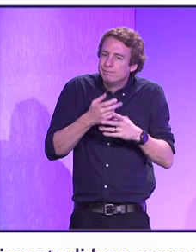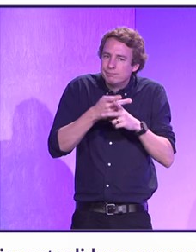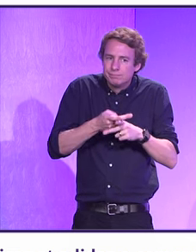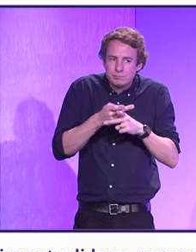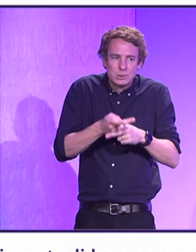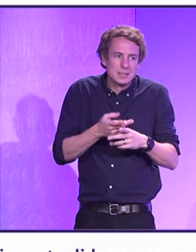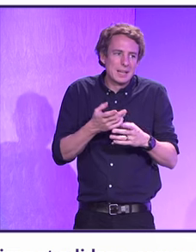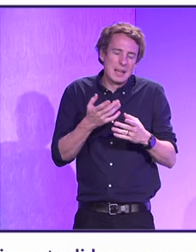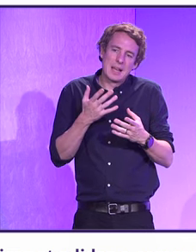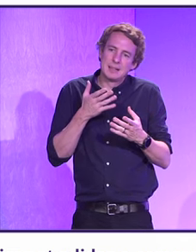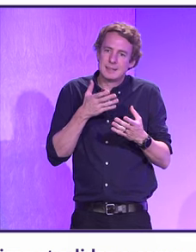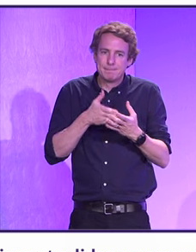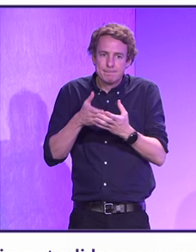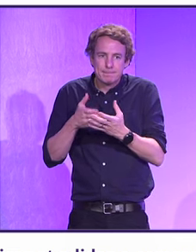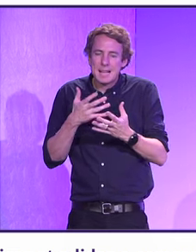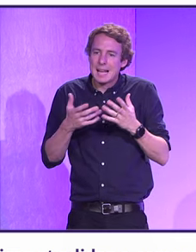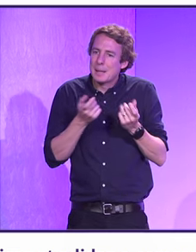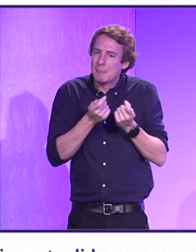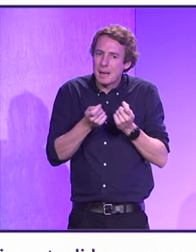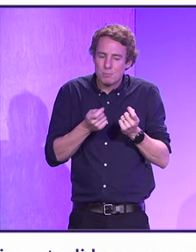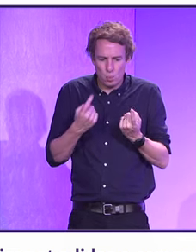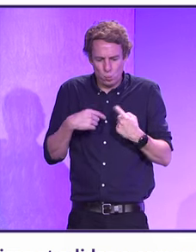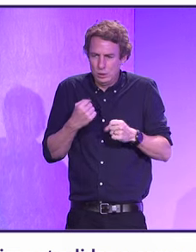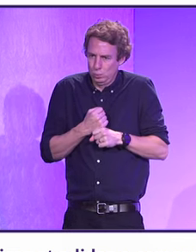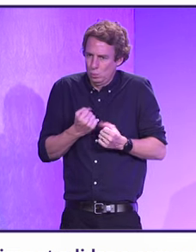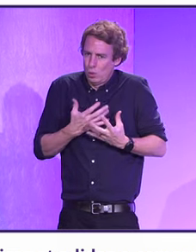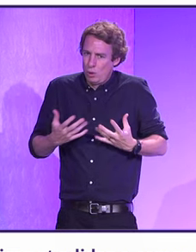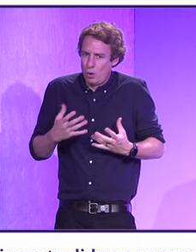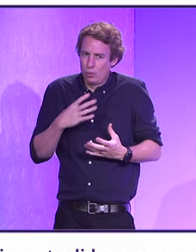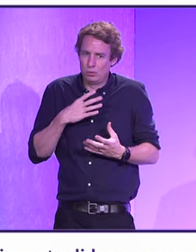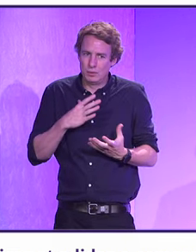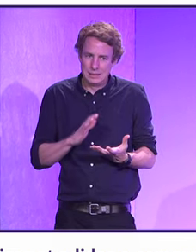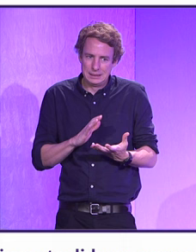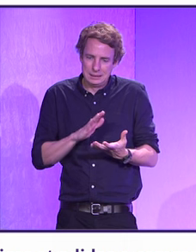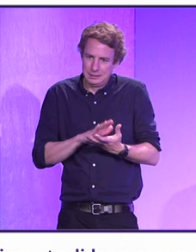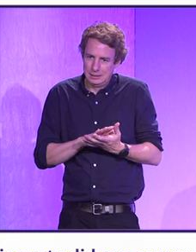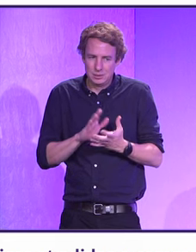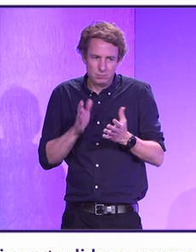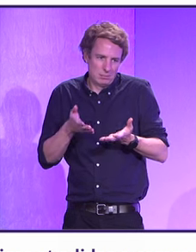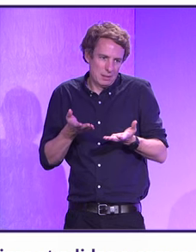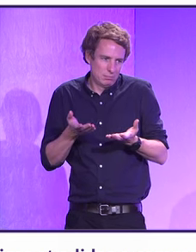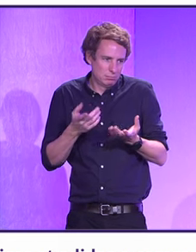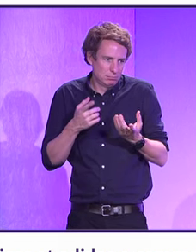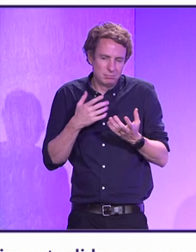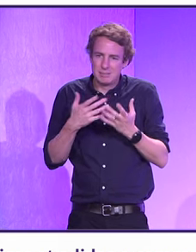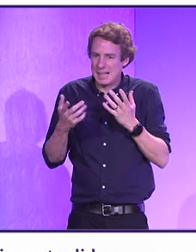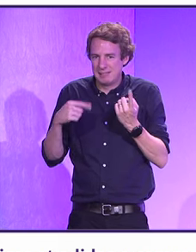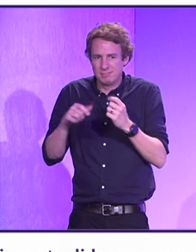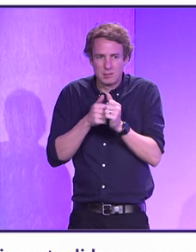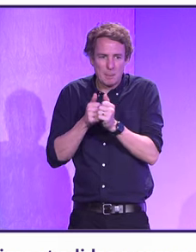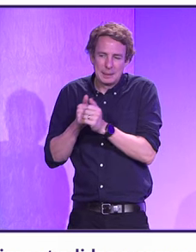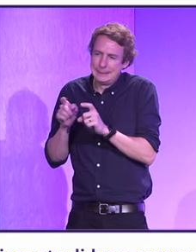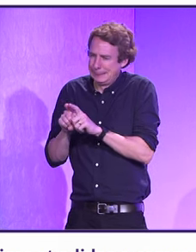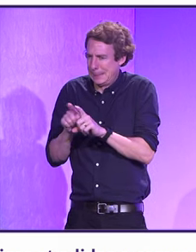our ingresses or be it with the secret management. So we do all that. That is, you know, it's the default, like